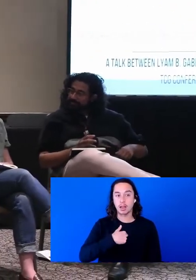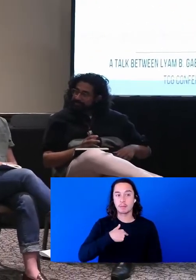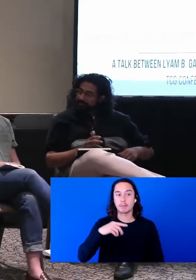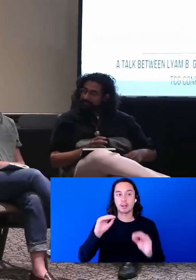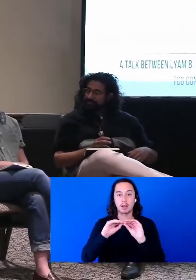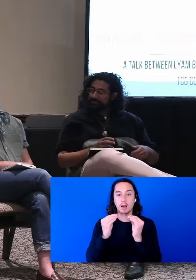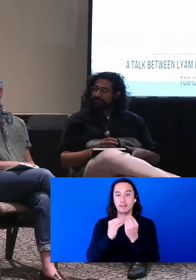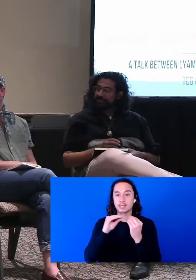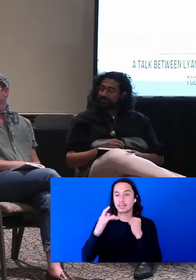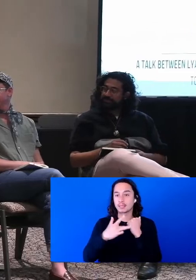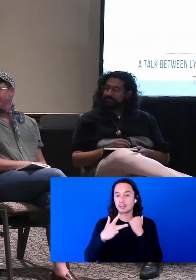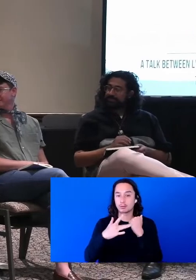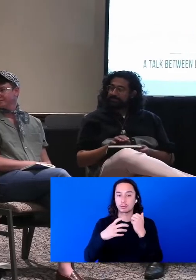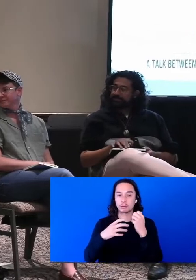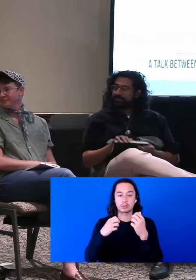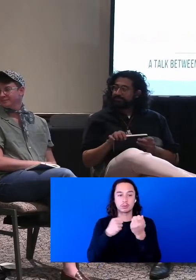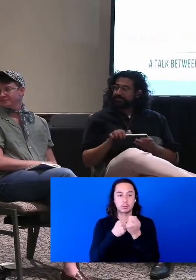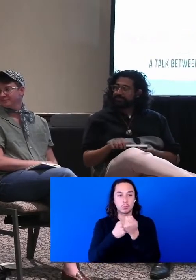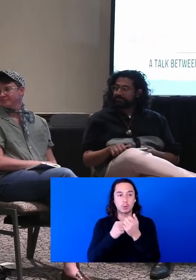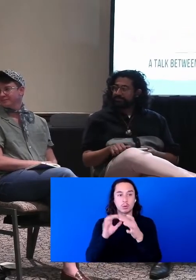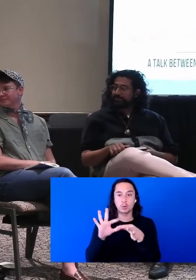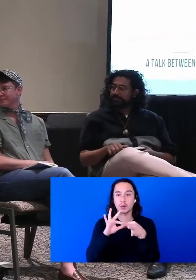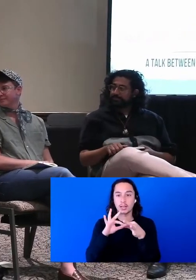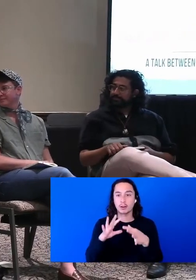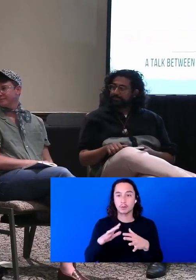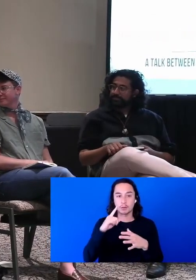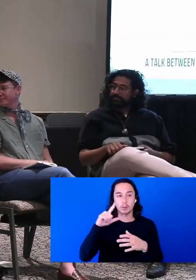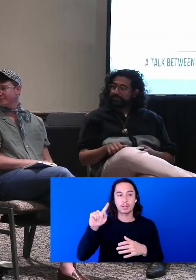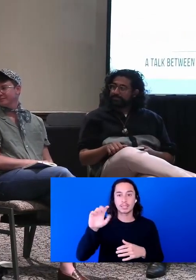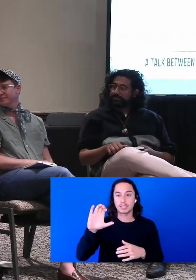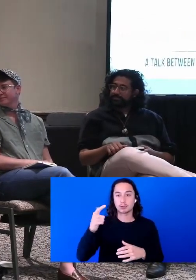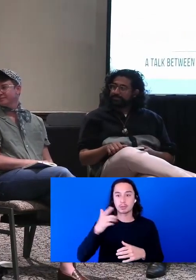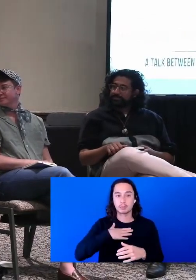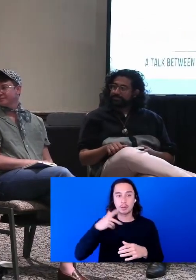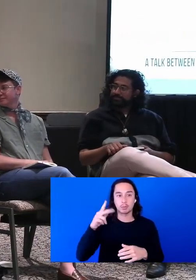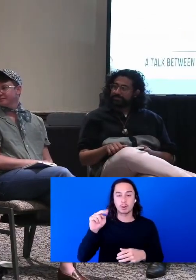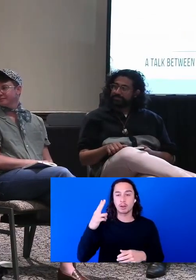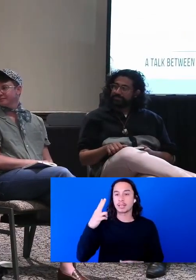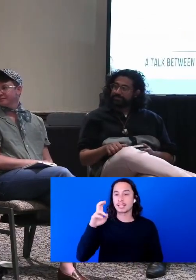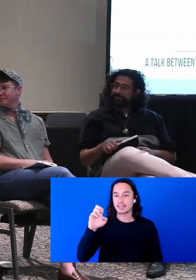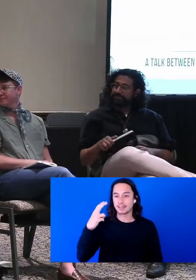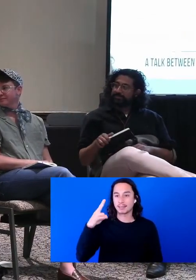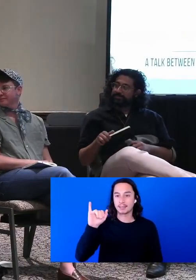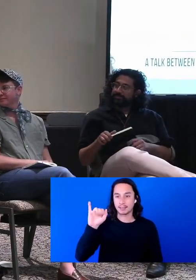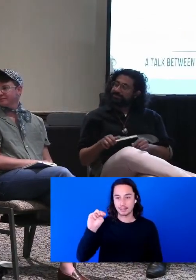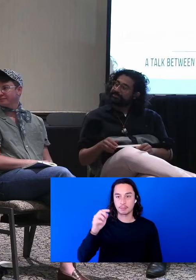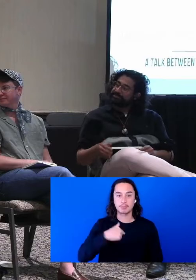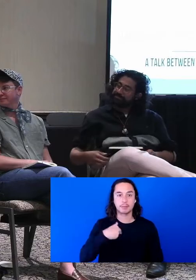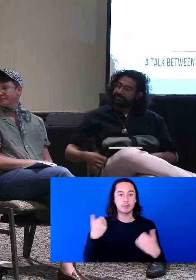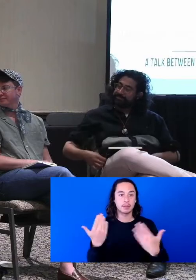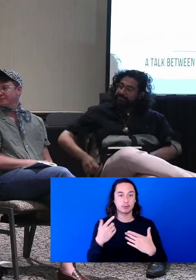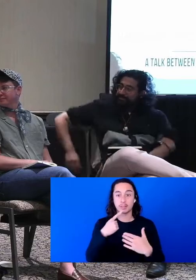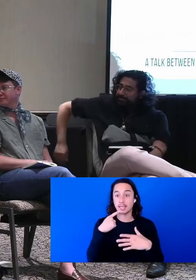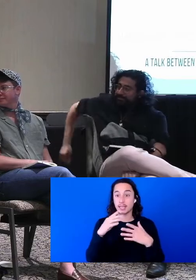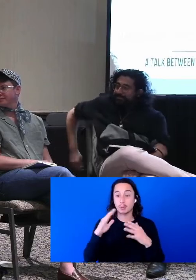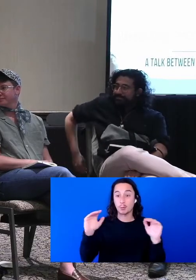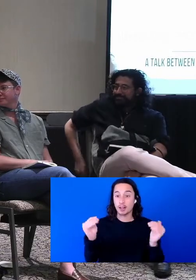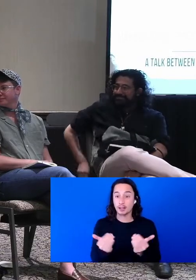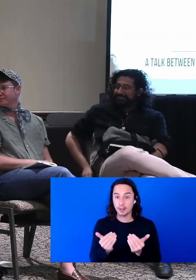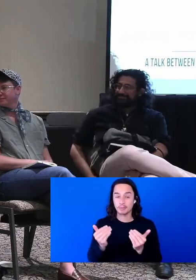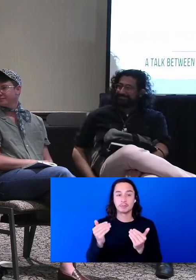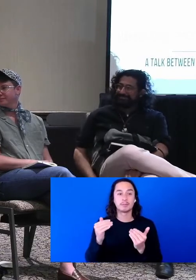Technical Support Coordinator for TCG. My pronouns are he, him. I'm here to say welcome on behalf of